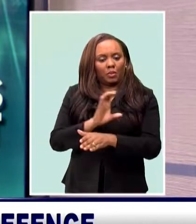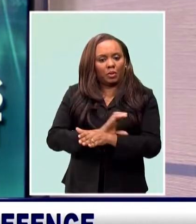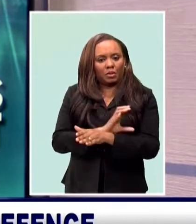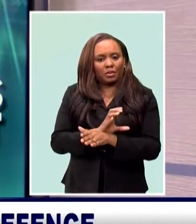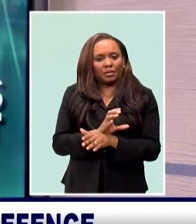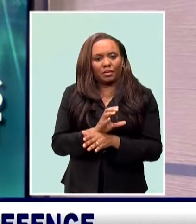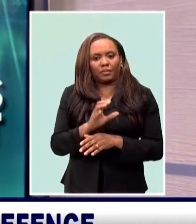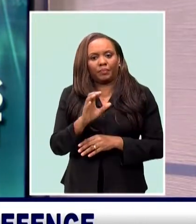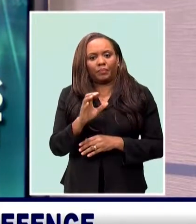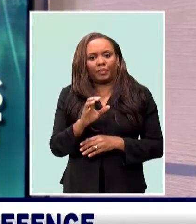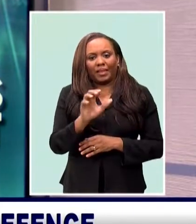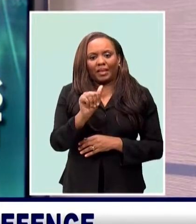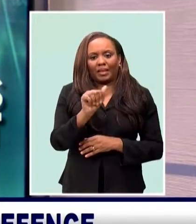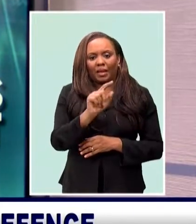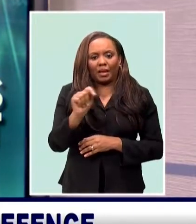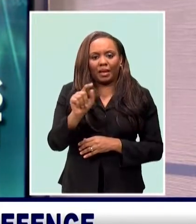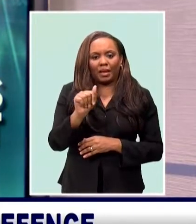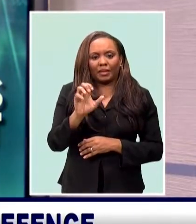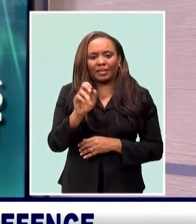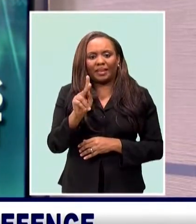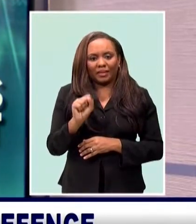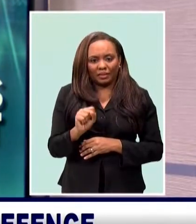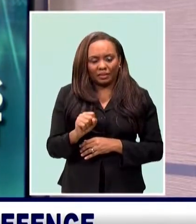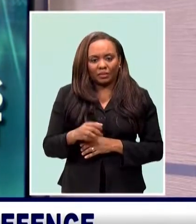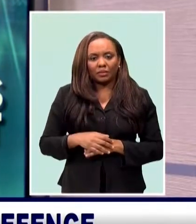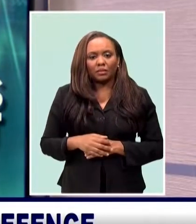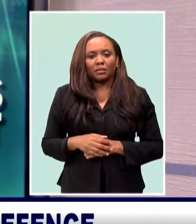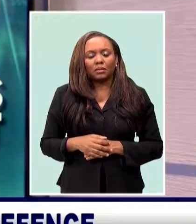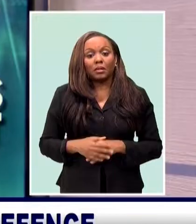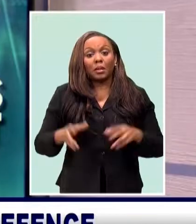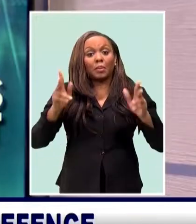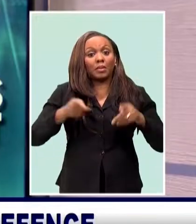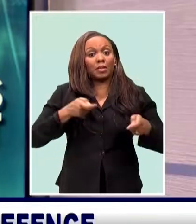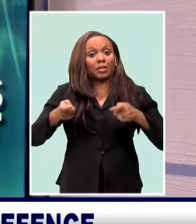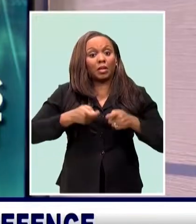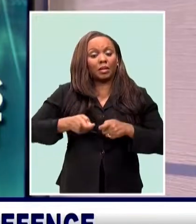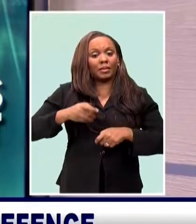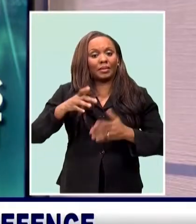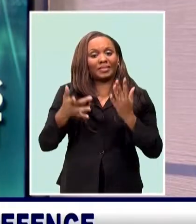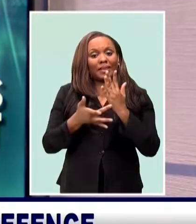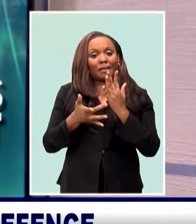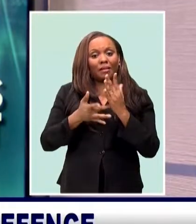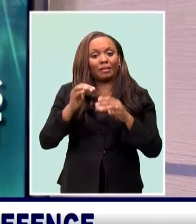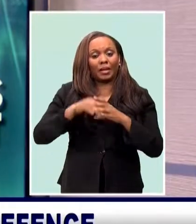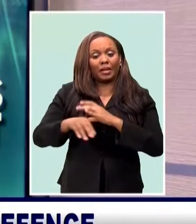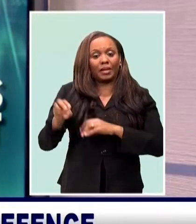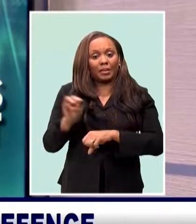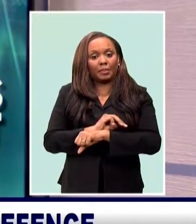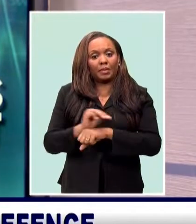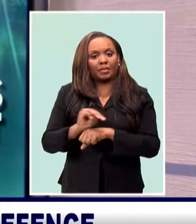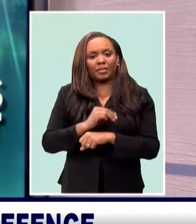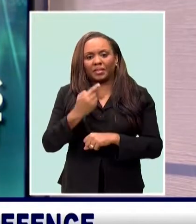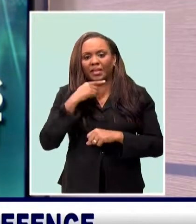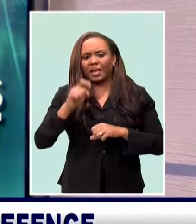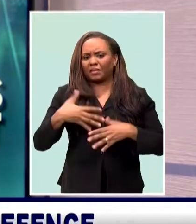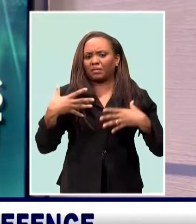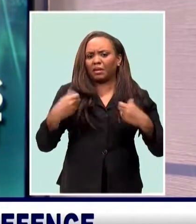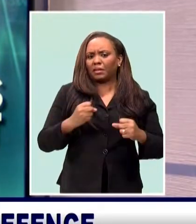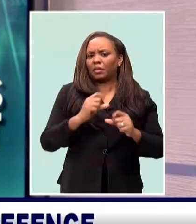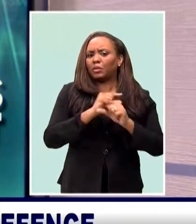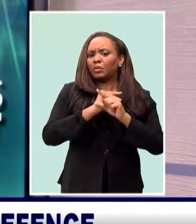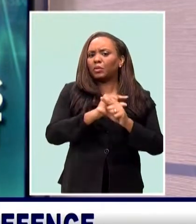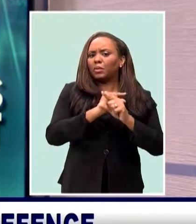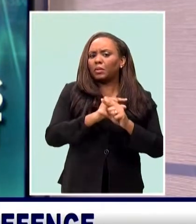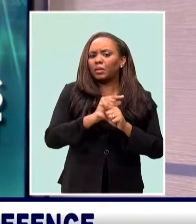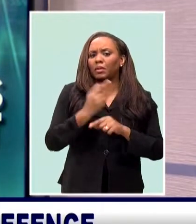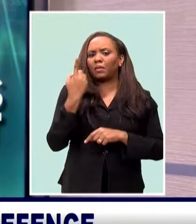Innovation, Science and Smart Technology, Senator Kay McConney, says this includes strengthening the security of servers and data centers. She